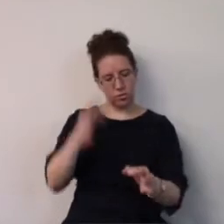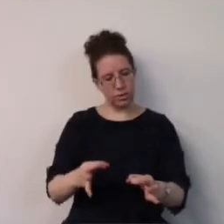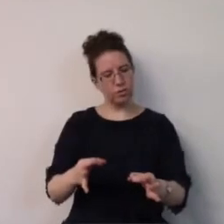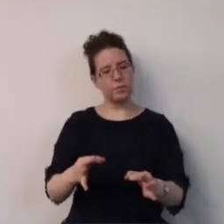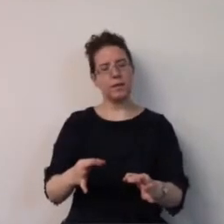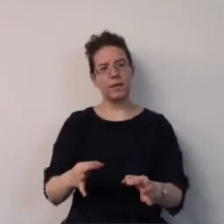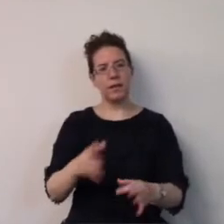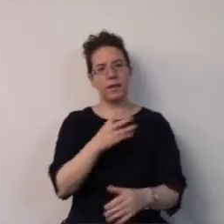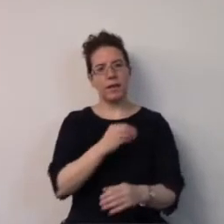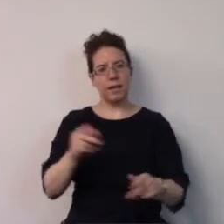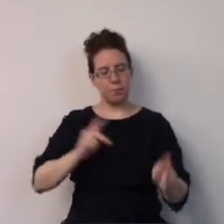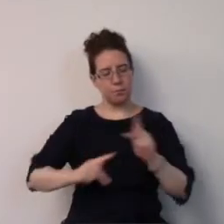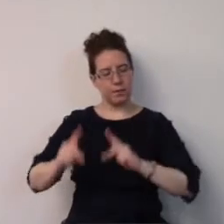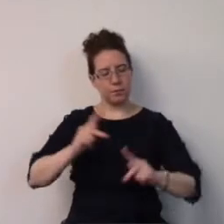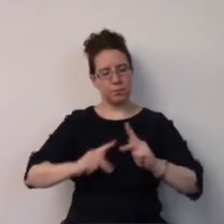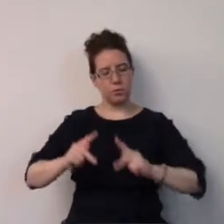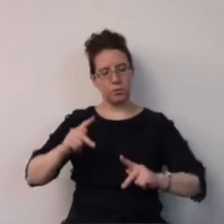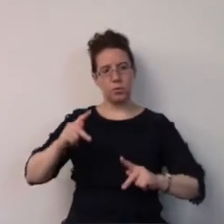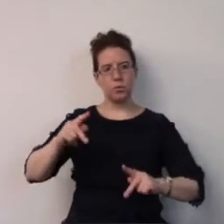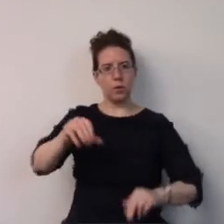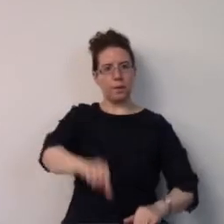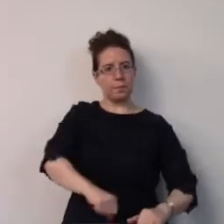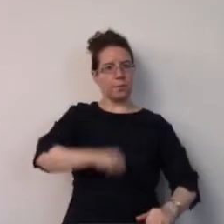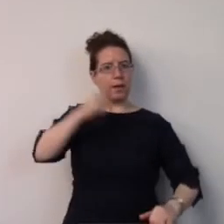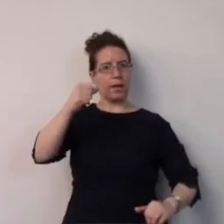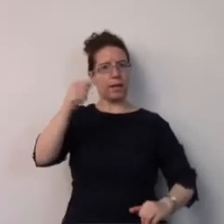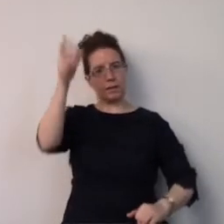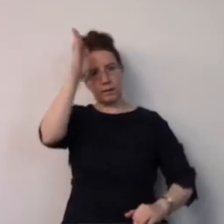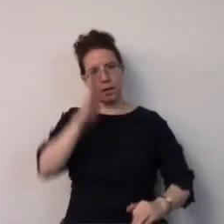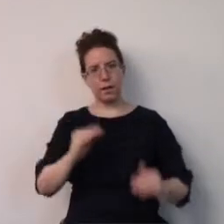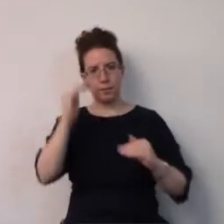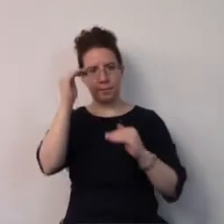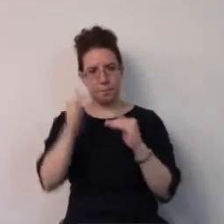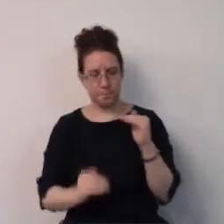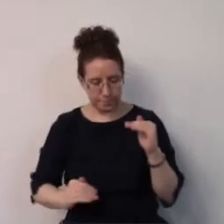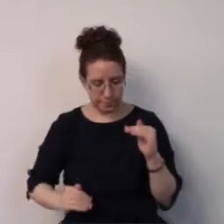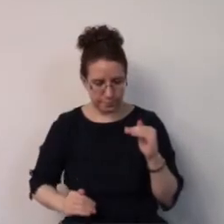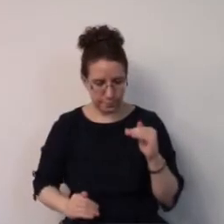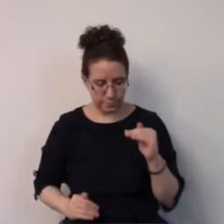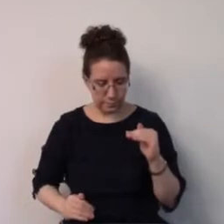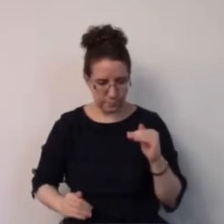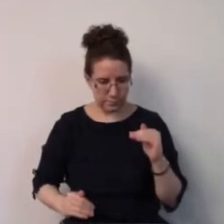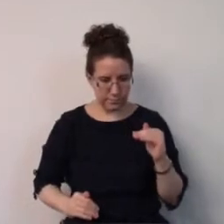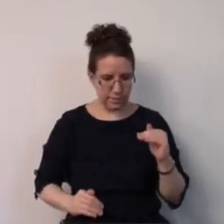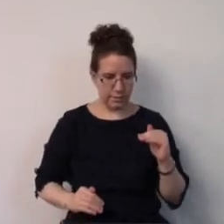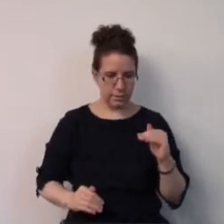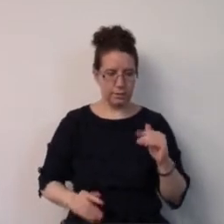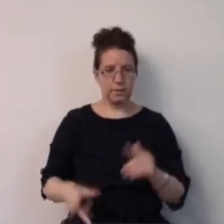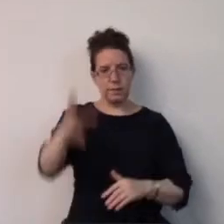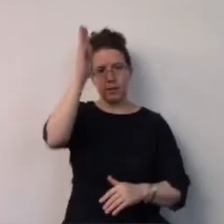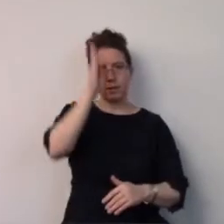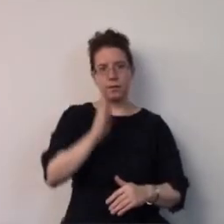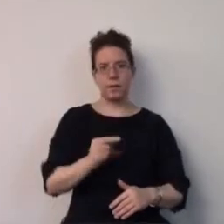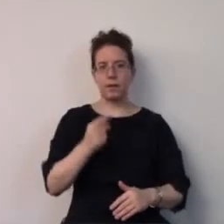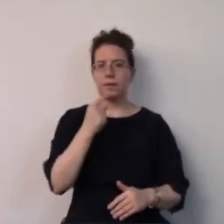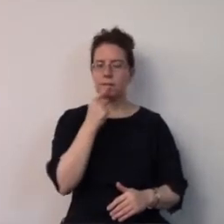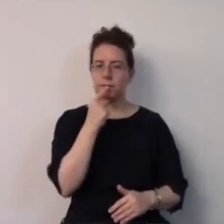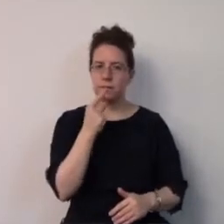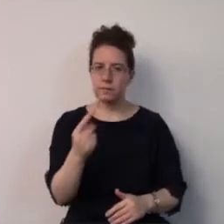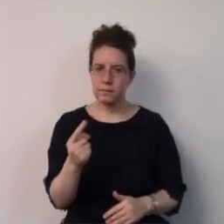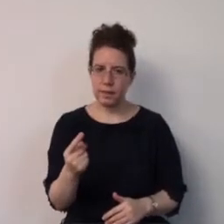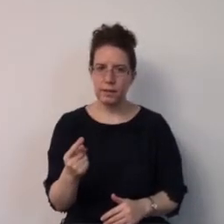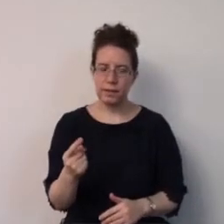said in Matthew 18:3. And he said, verily I say unto you, except you